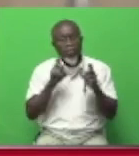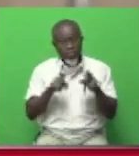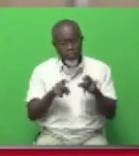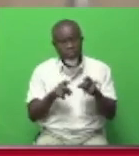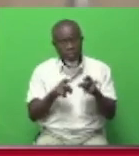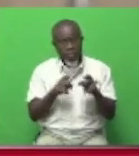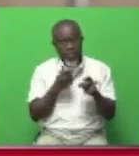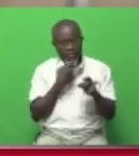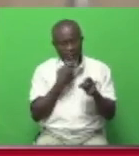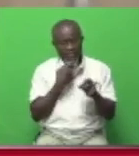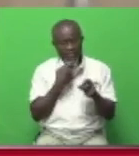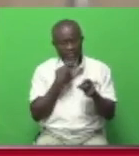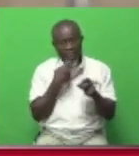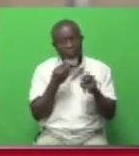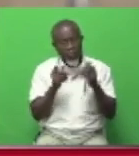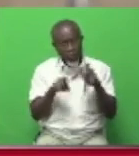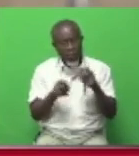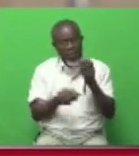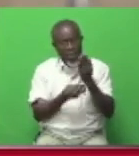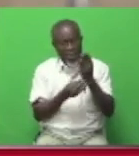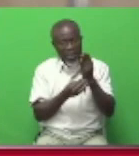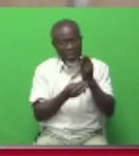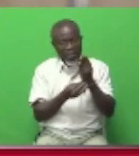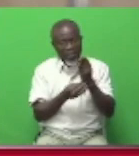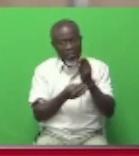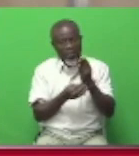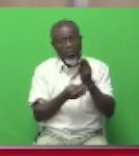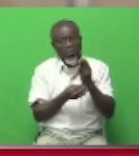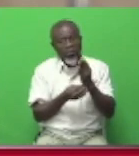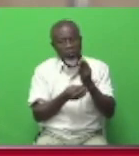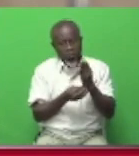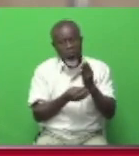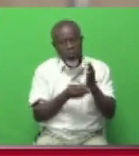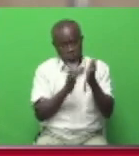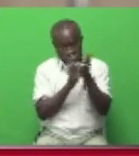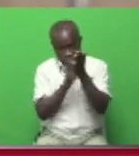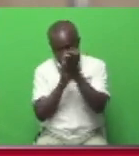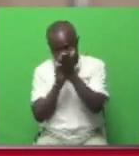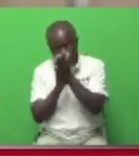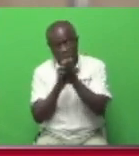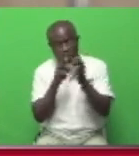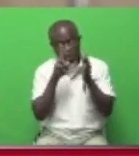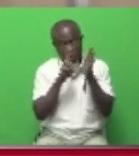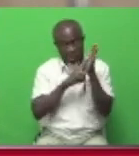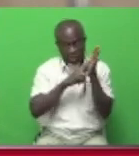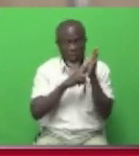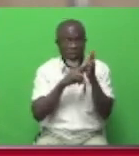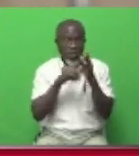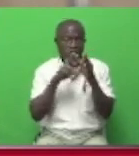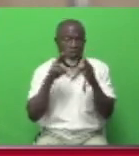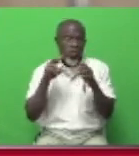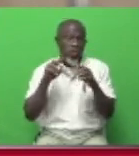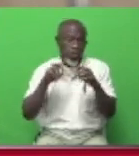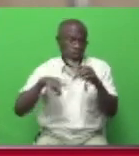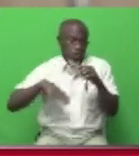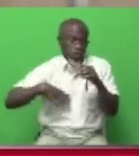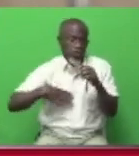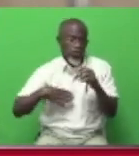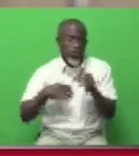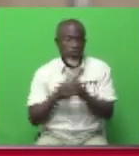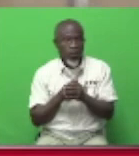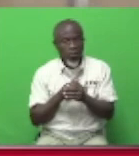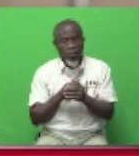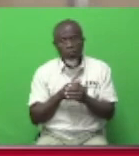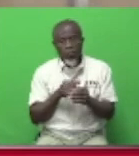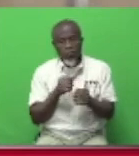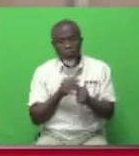General's department, of course, commend the Registrar General for the work that she continues to do. Mr. Vice